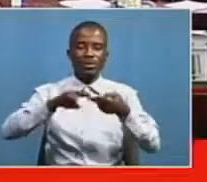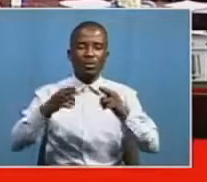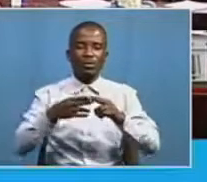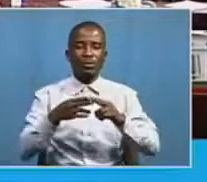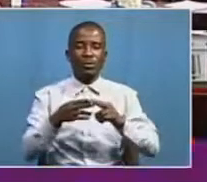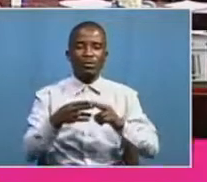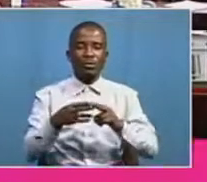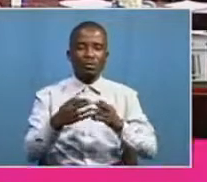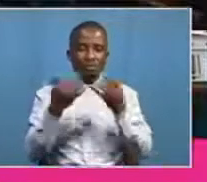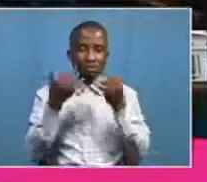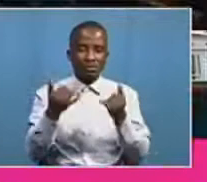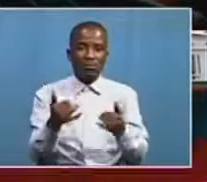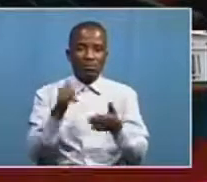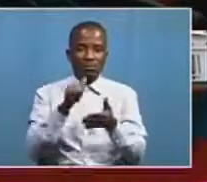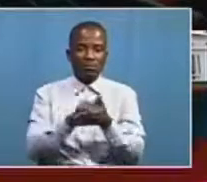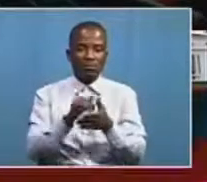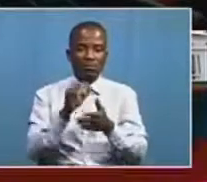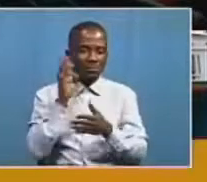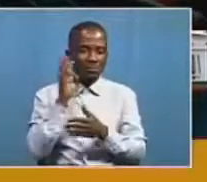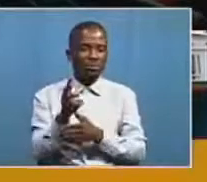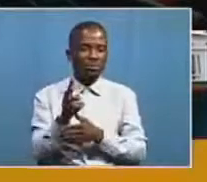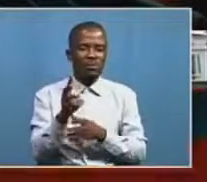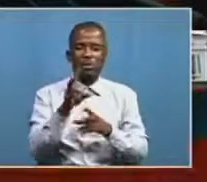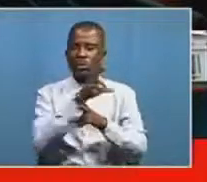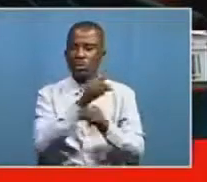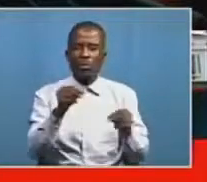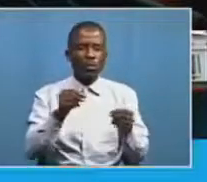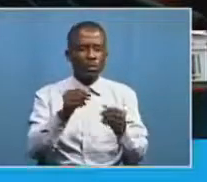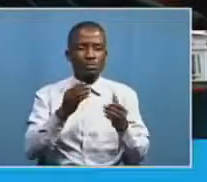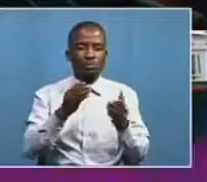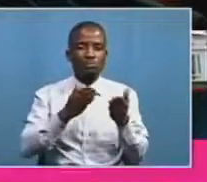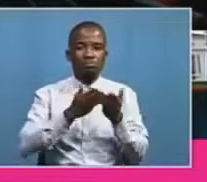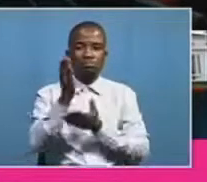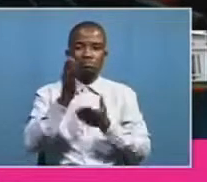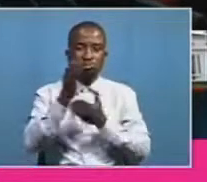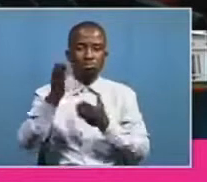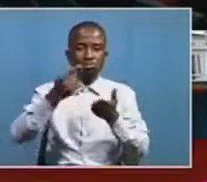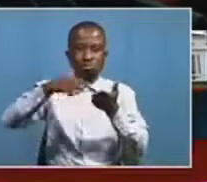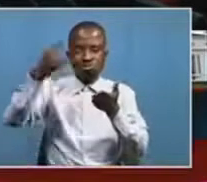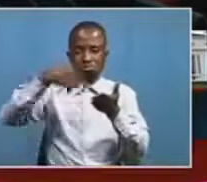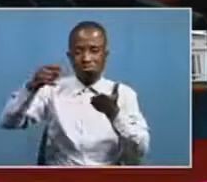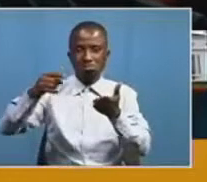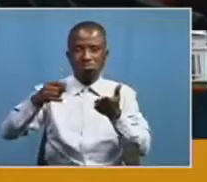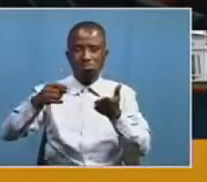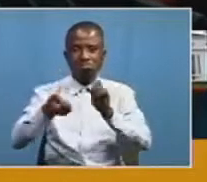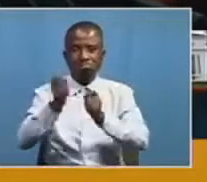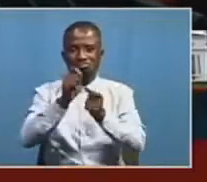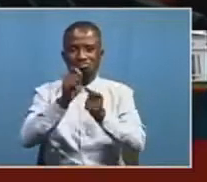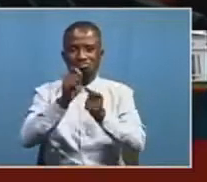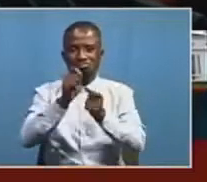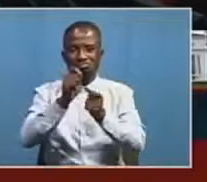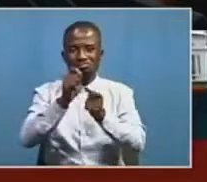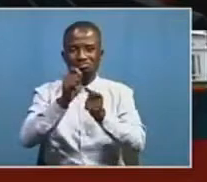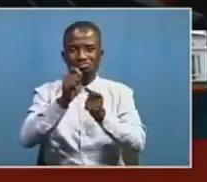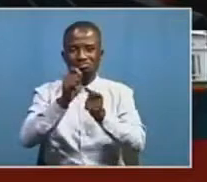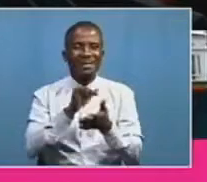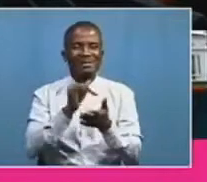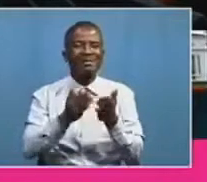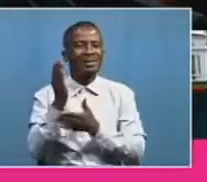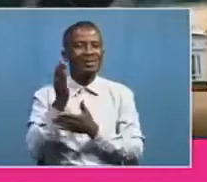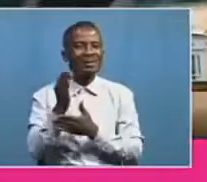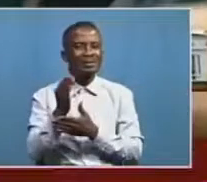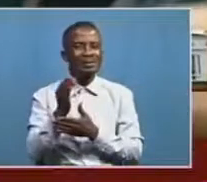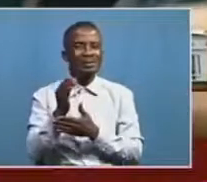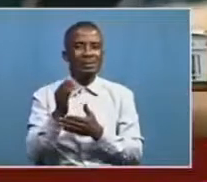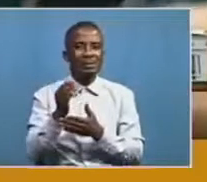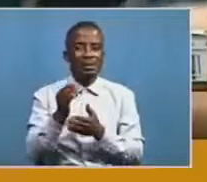election. Thus, there was no correction properly so called, since to be valid, a correction of a prior mistake